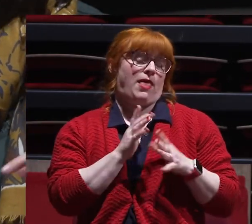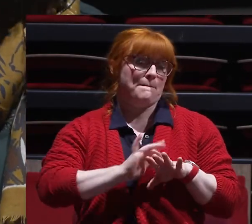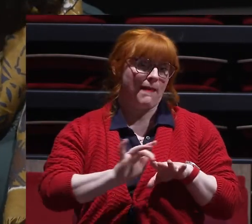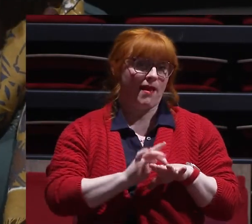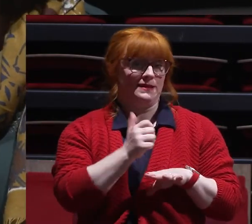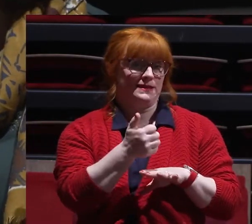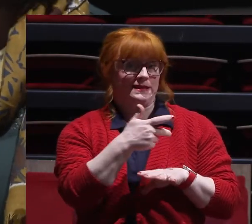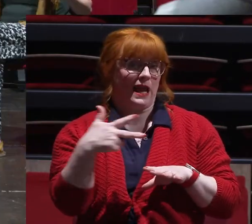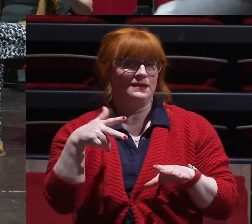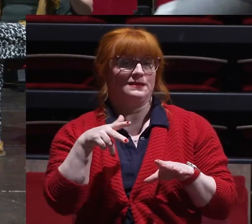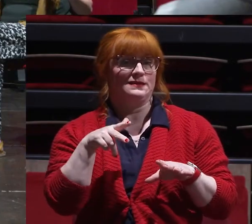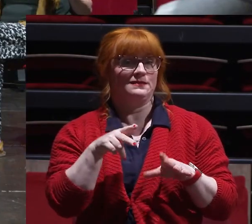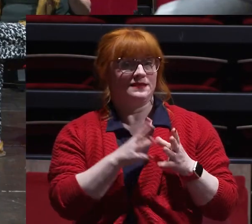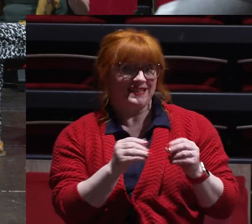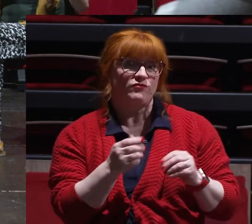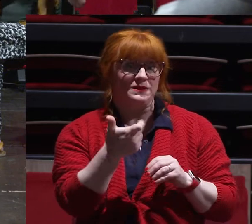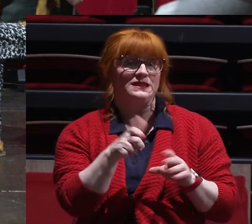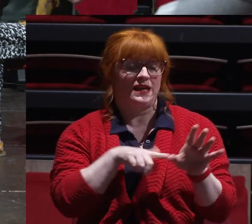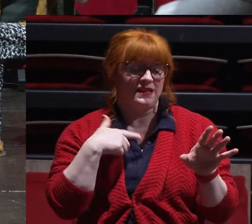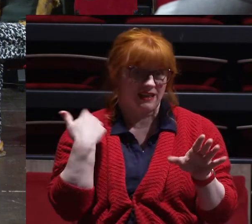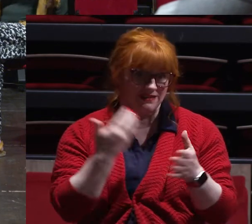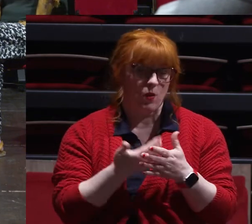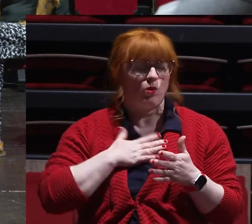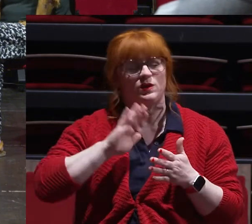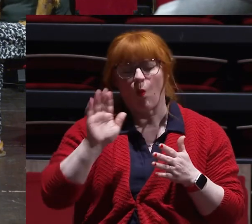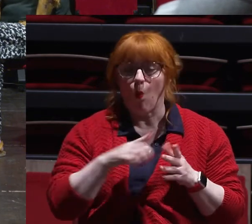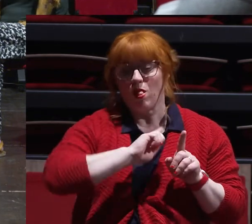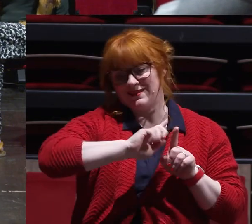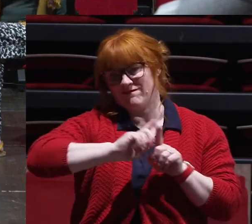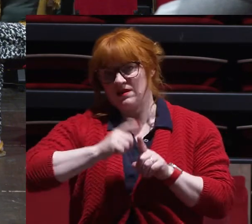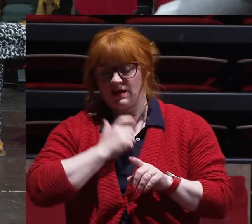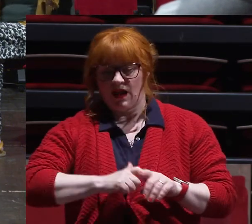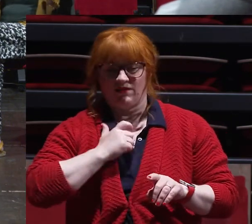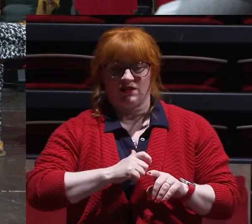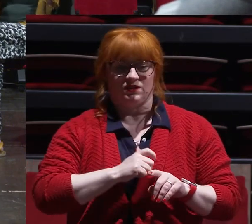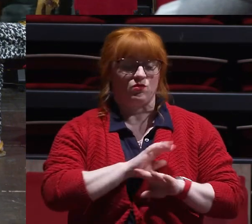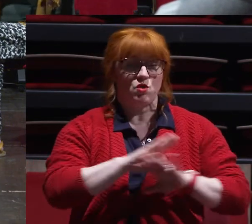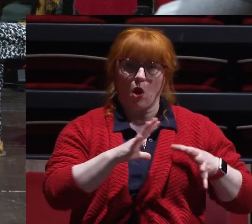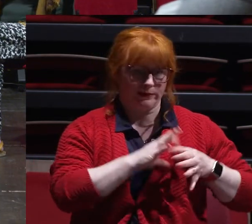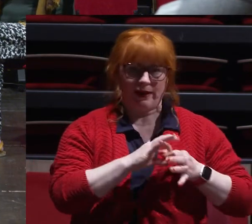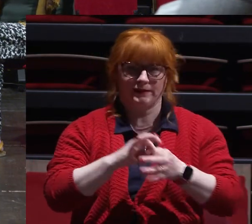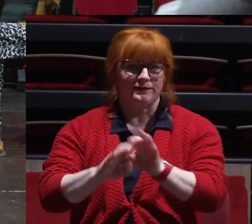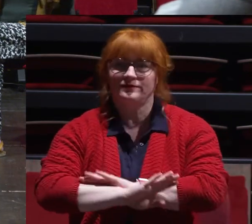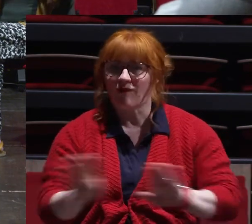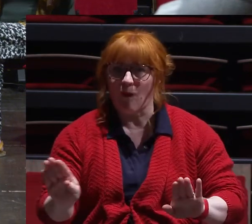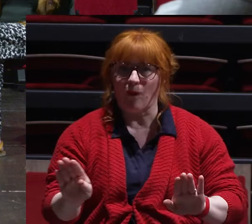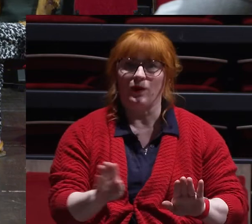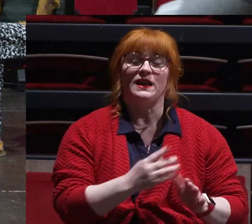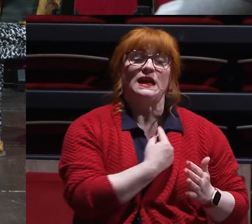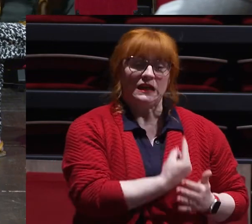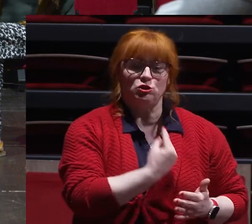So initially, with that play, I wanted every single character in each scene to be